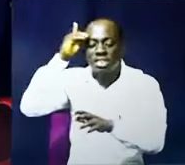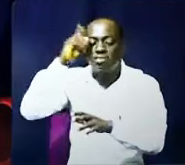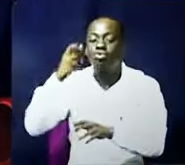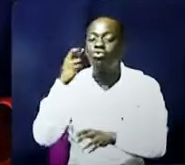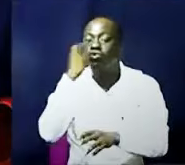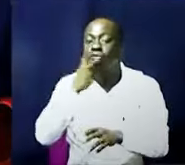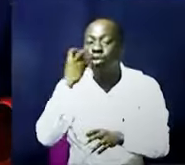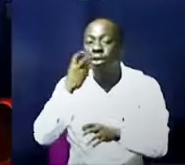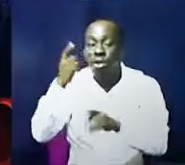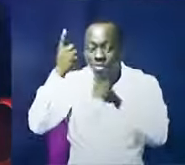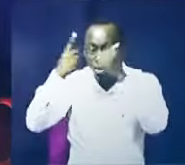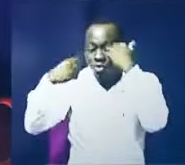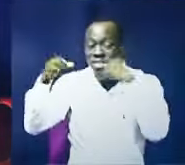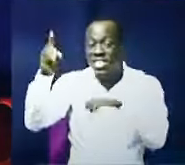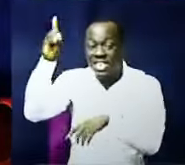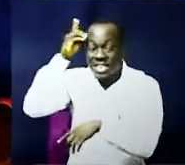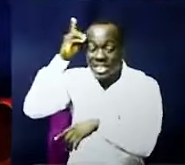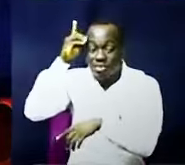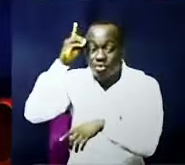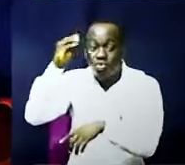by